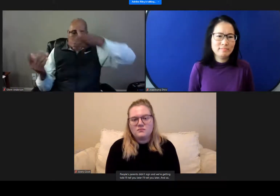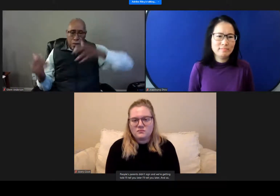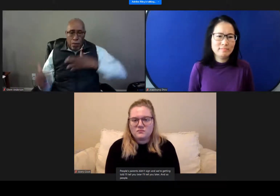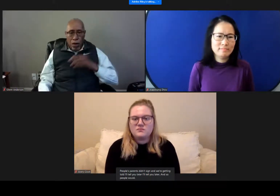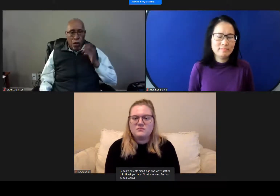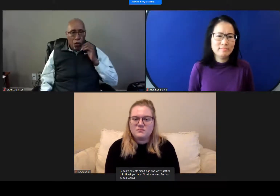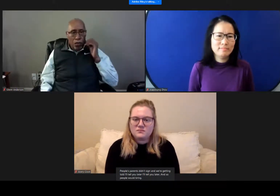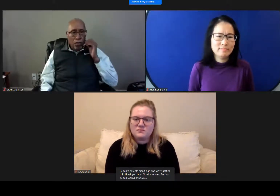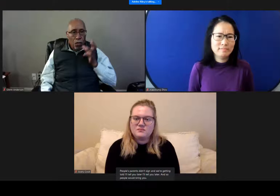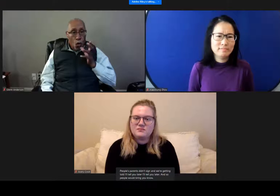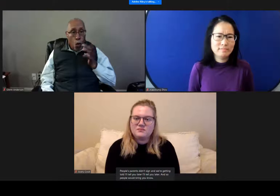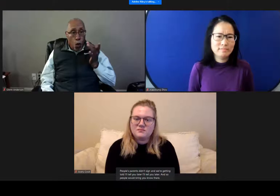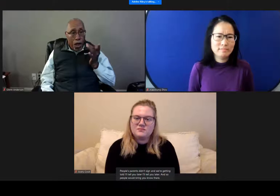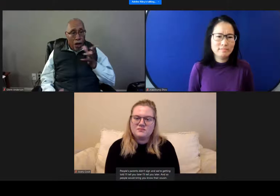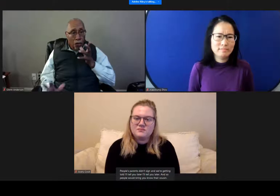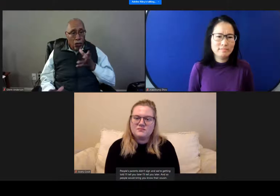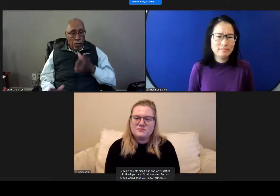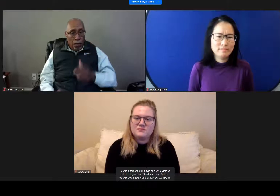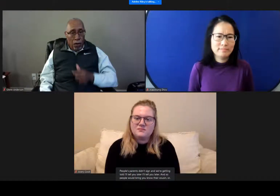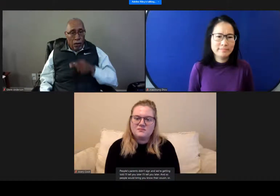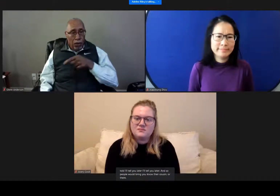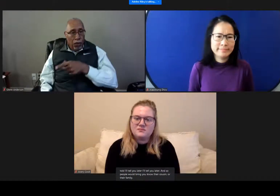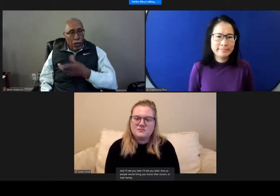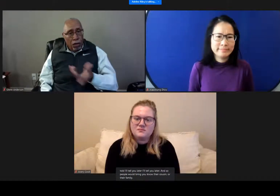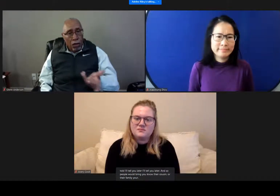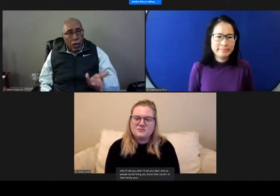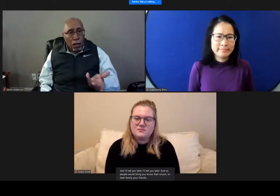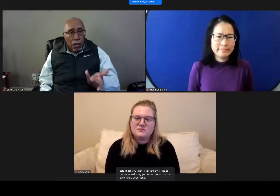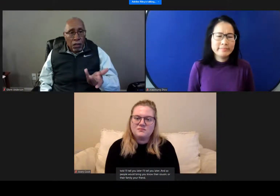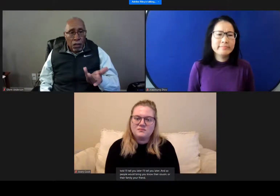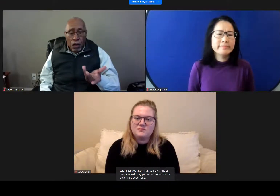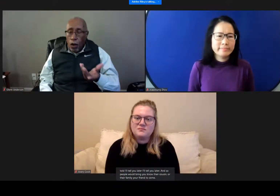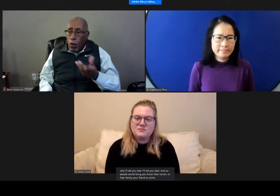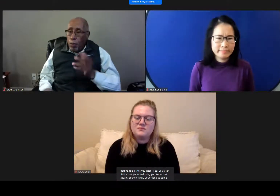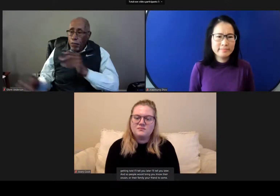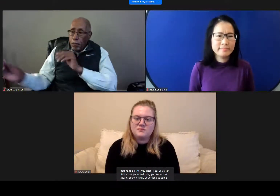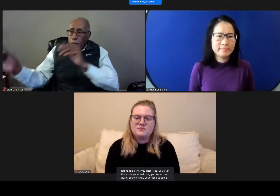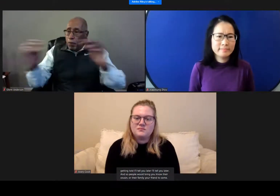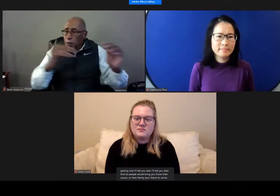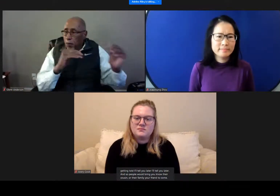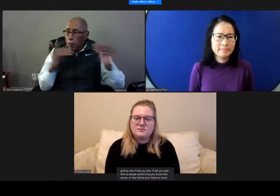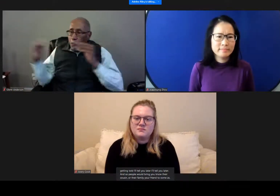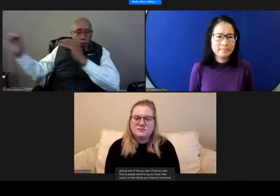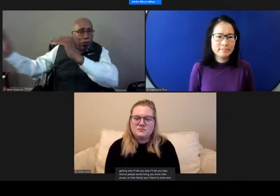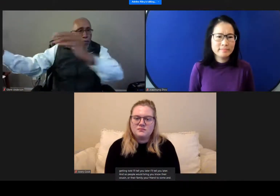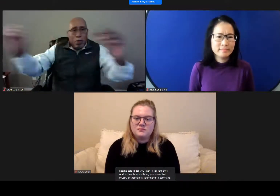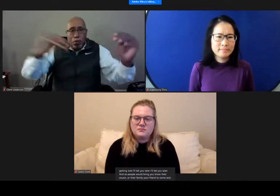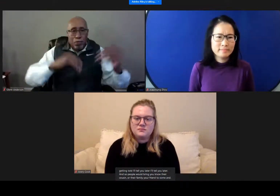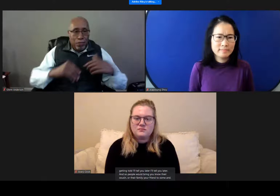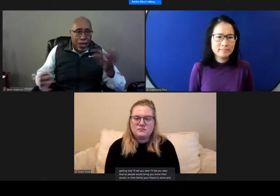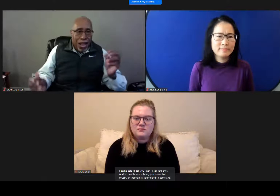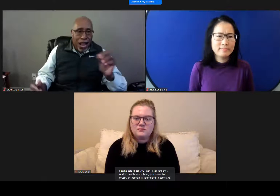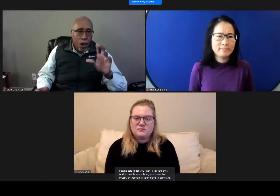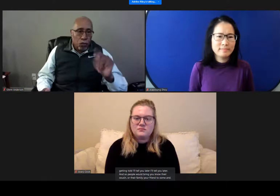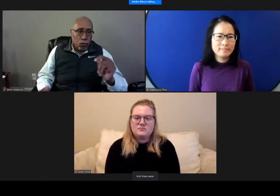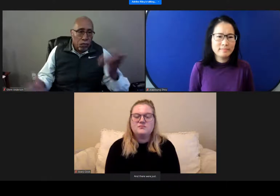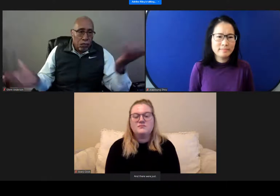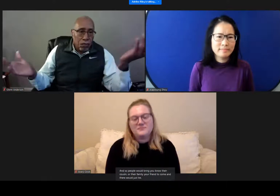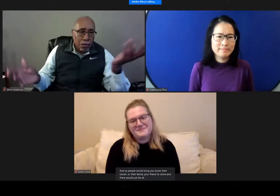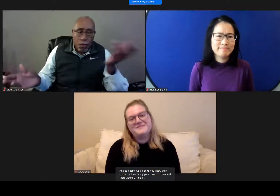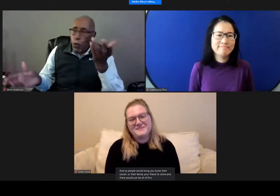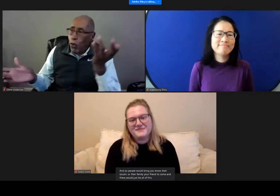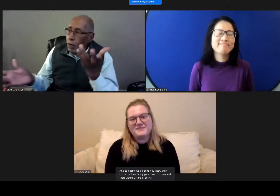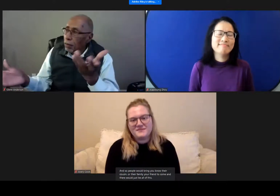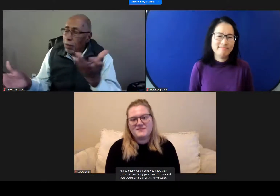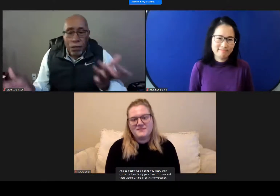people would bring, their cousin or their family or friend to come, and there would just be all of